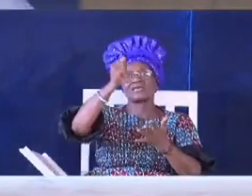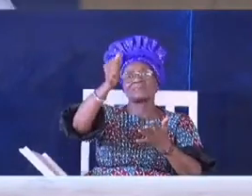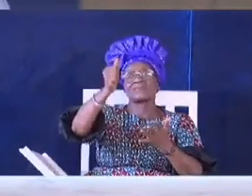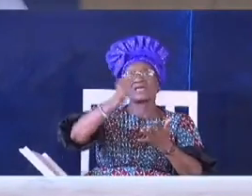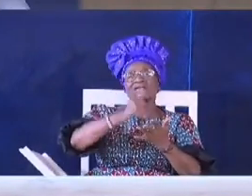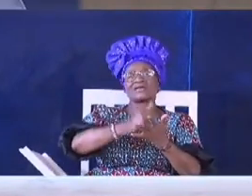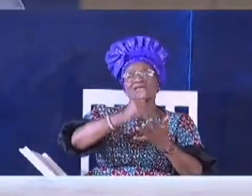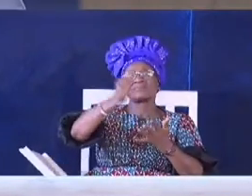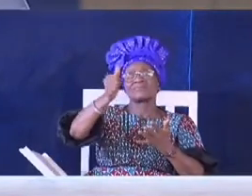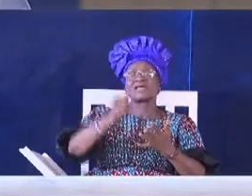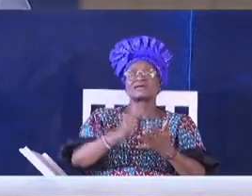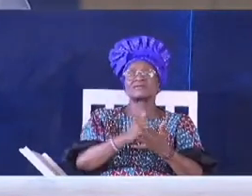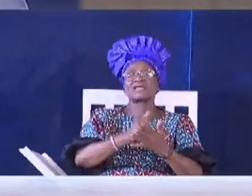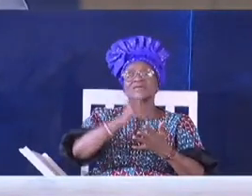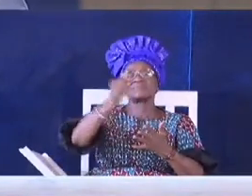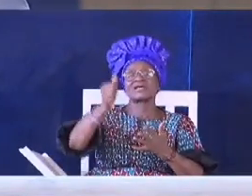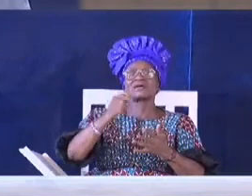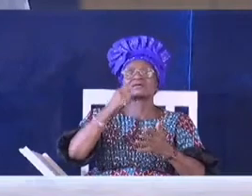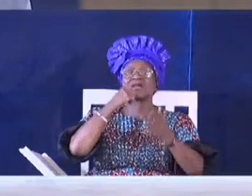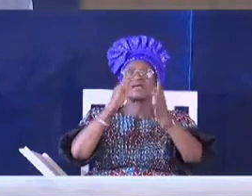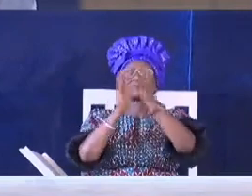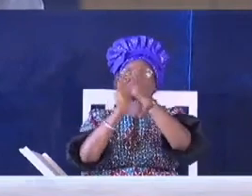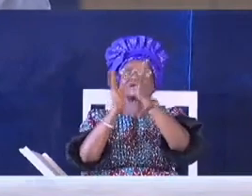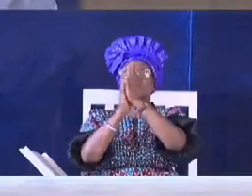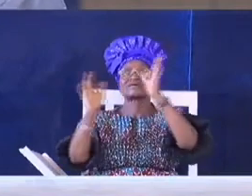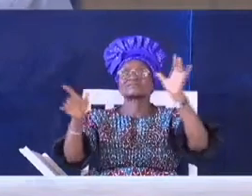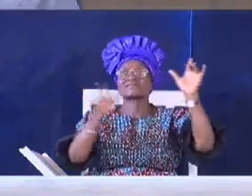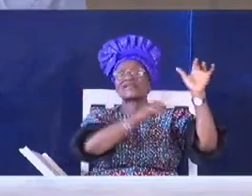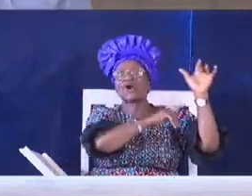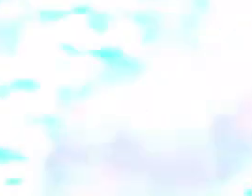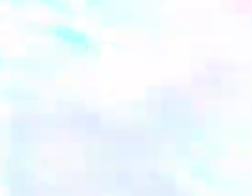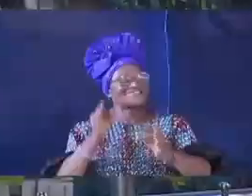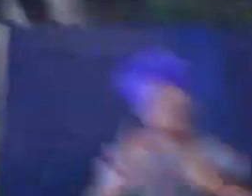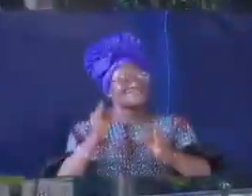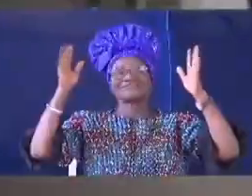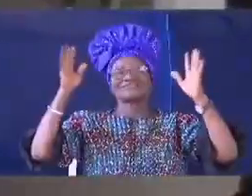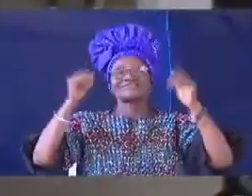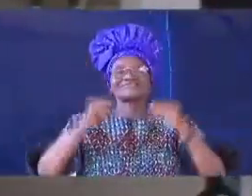Amen. Amen. Praise the Lord.